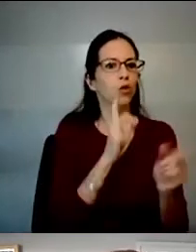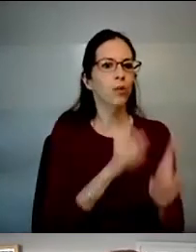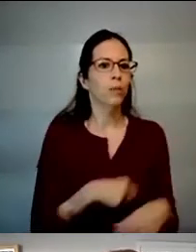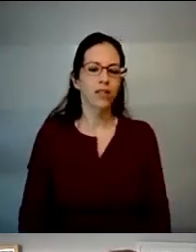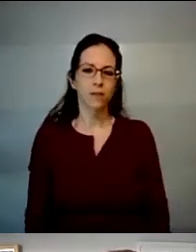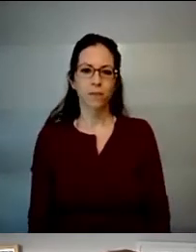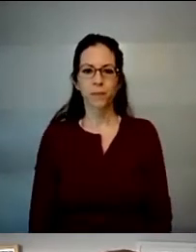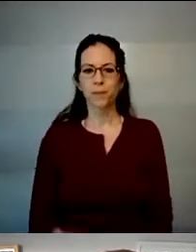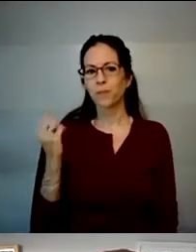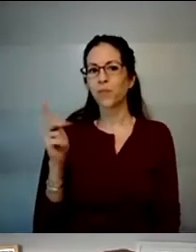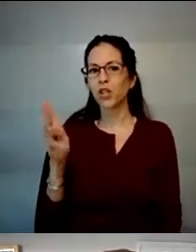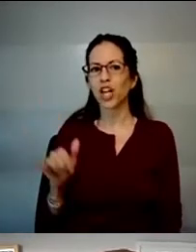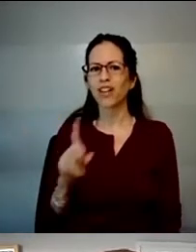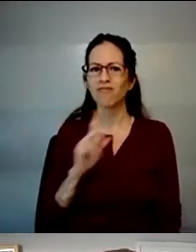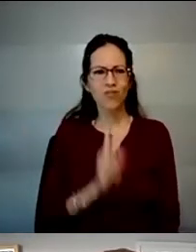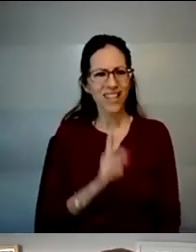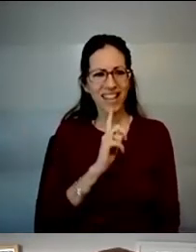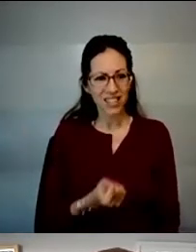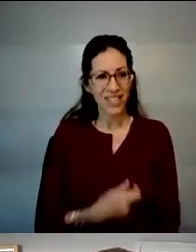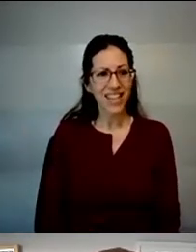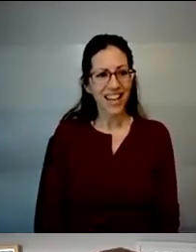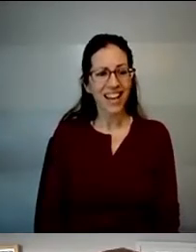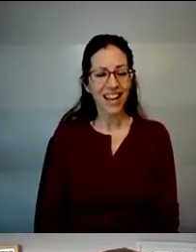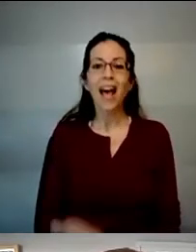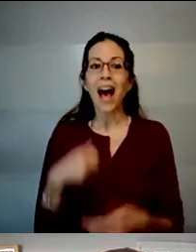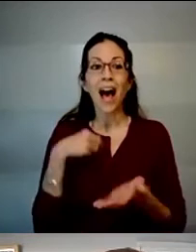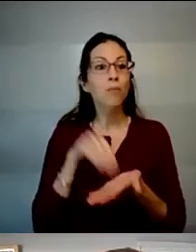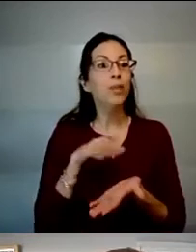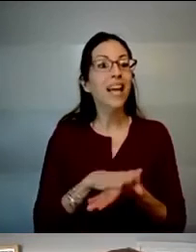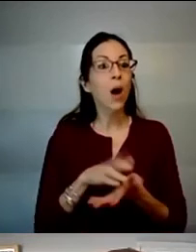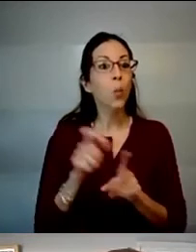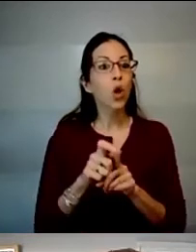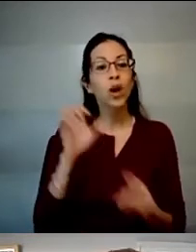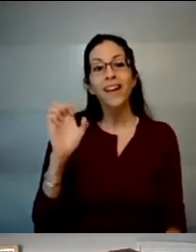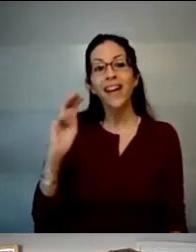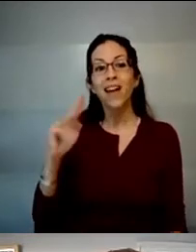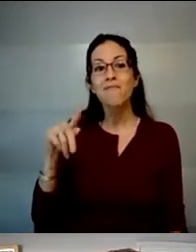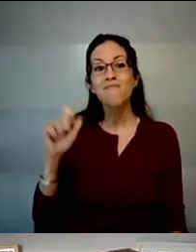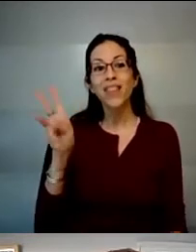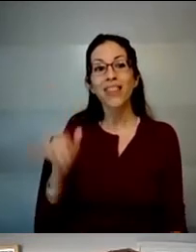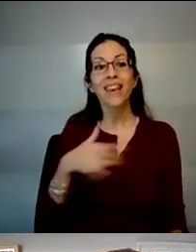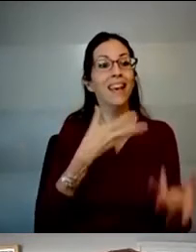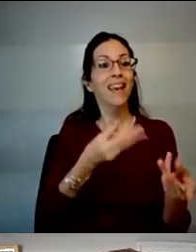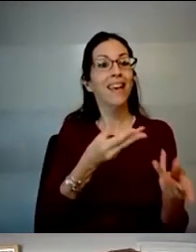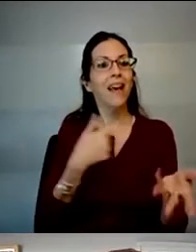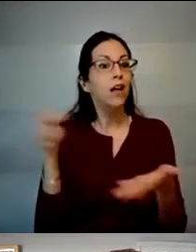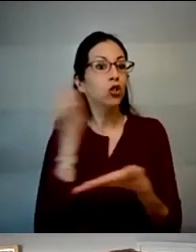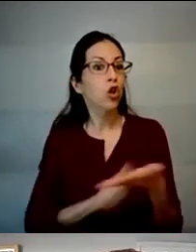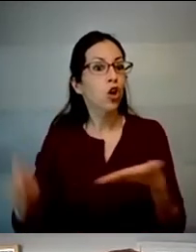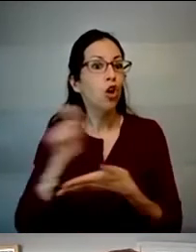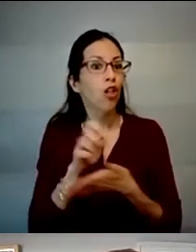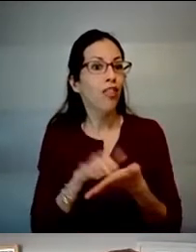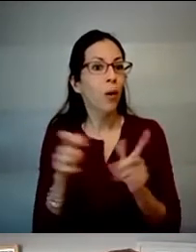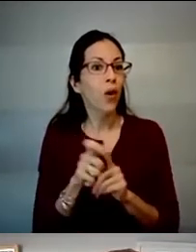That's really interesting. You know, I had written down empathy and circled it before you said it. but I love to hear that